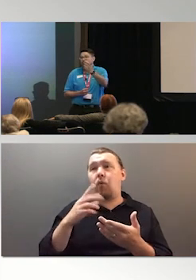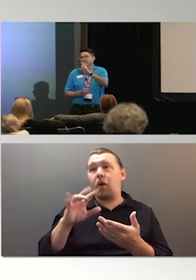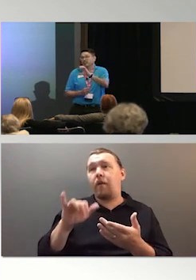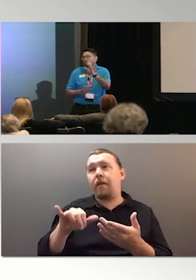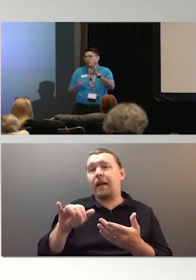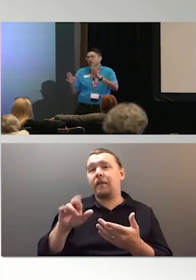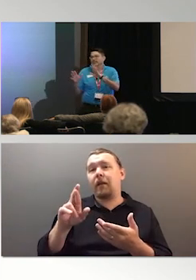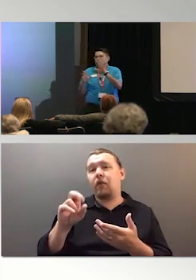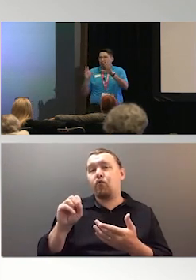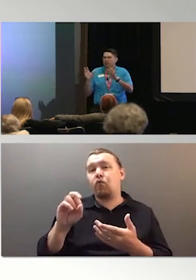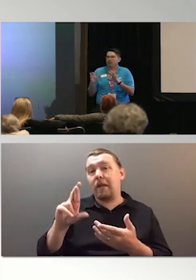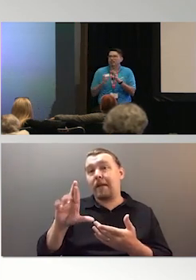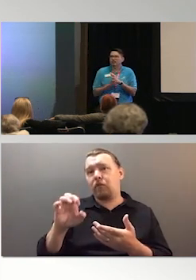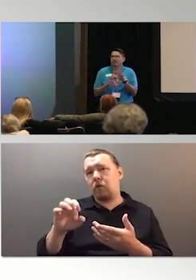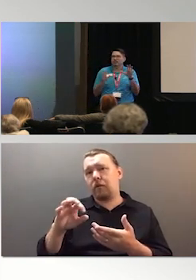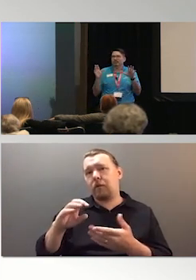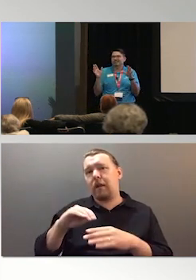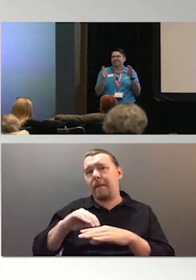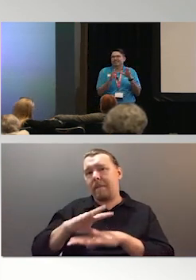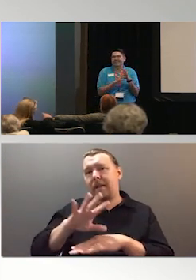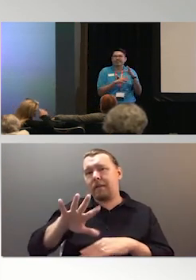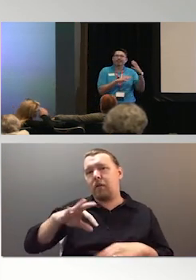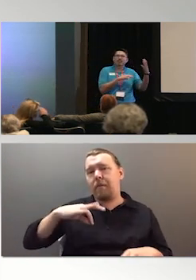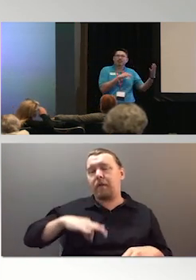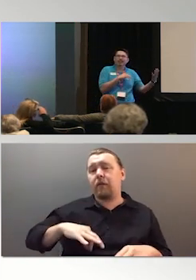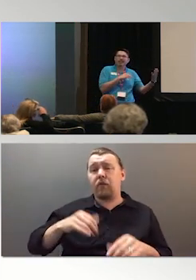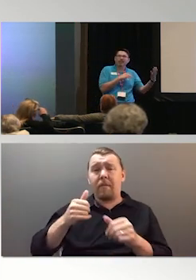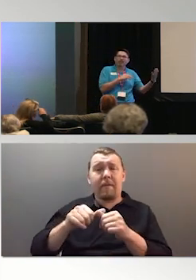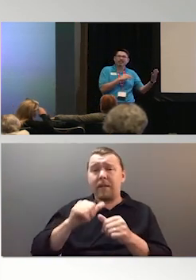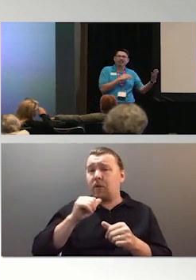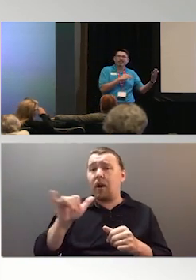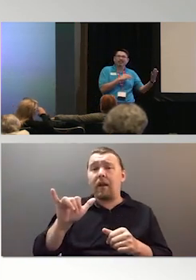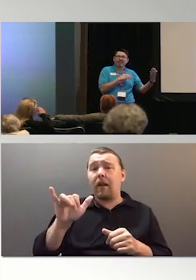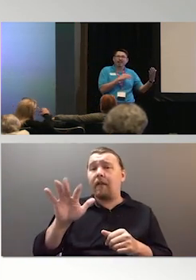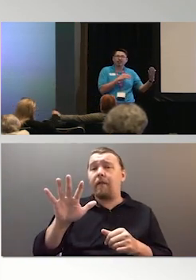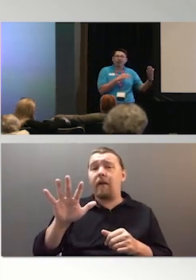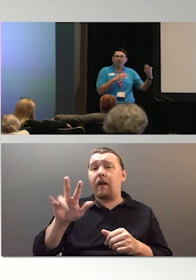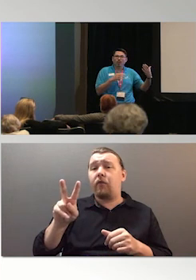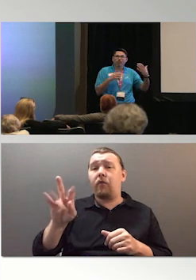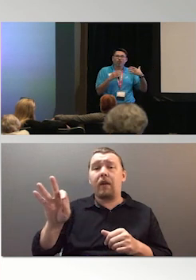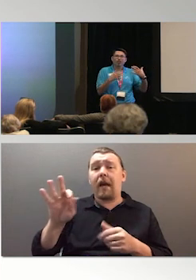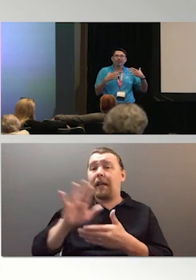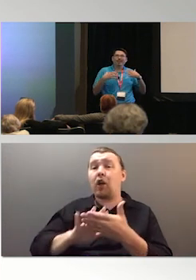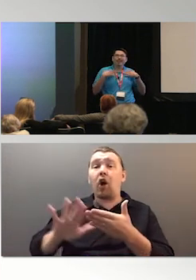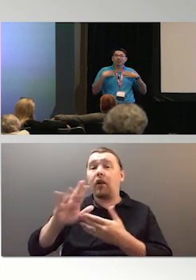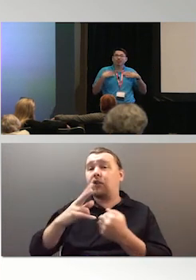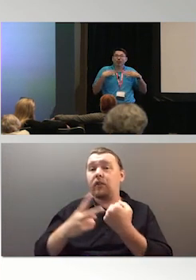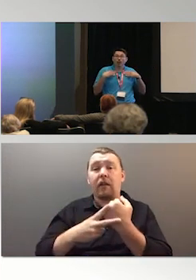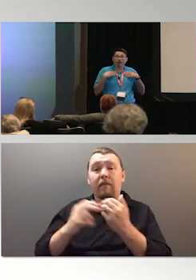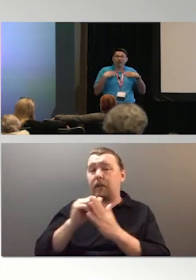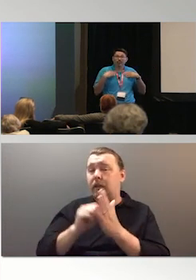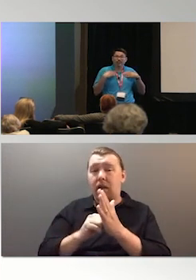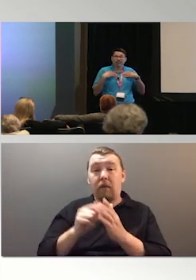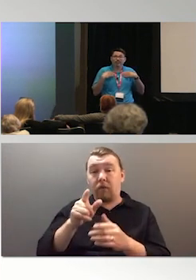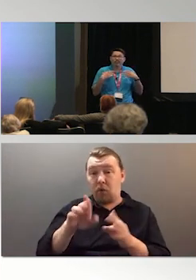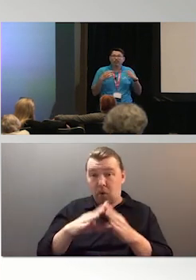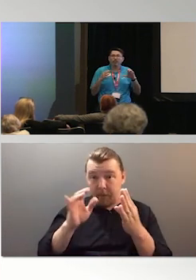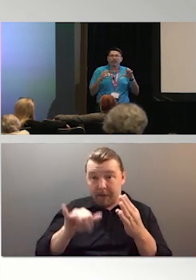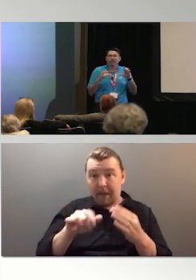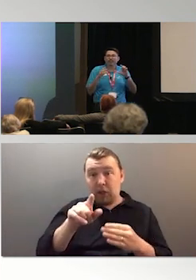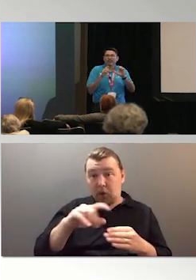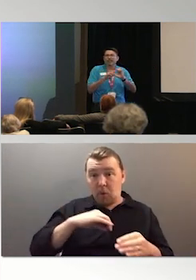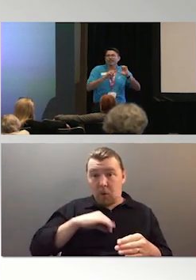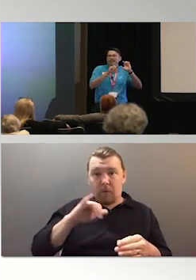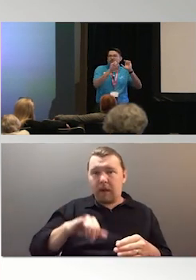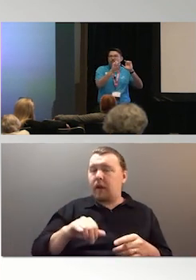their benefits. So it's a little, because remember, it's not like a 529 college savings account where if you open that, you're the owner of it,